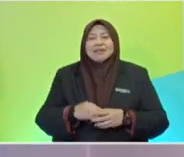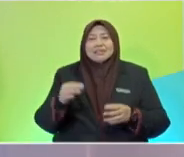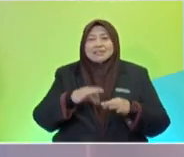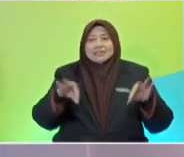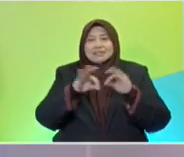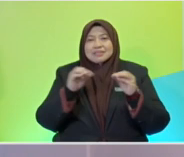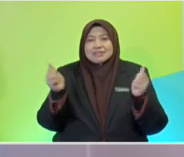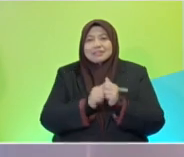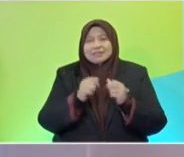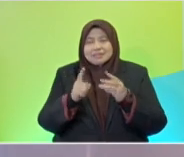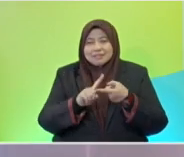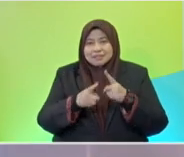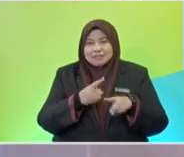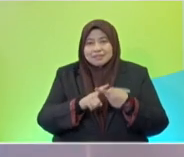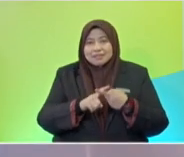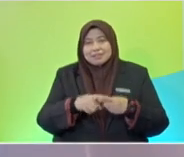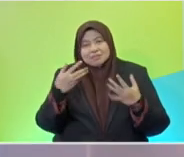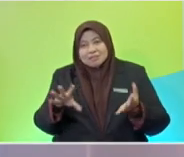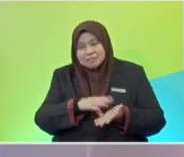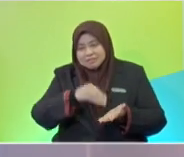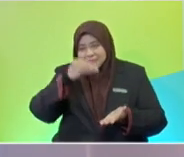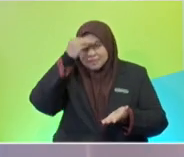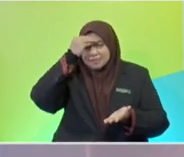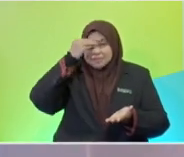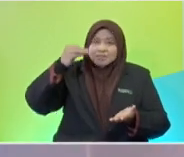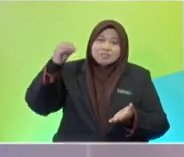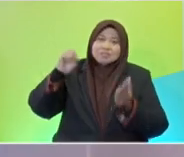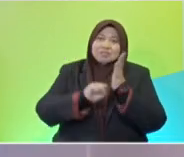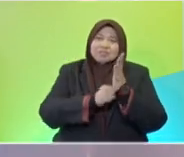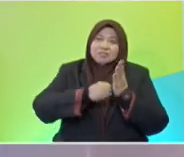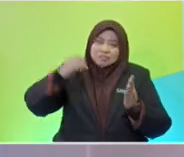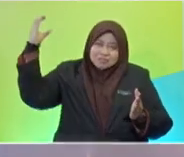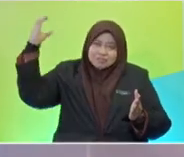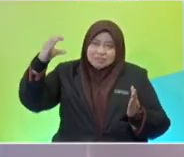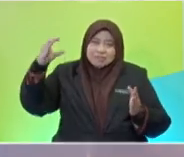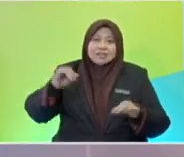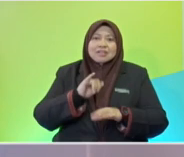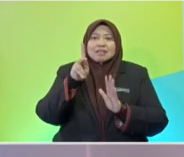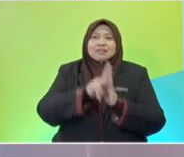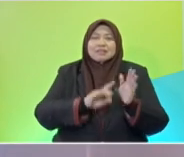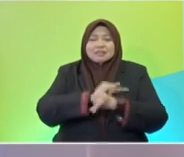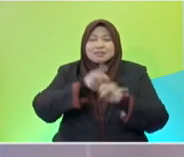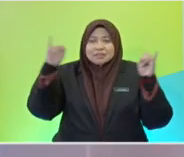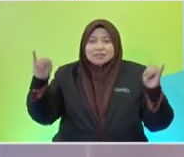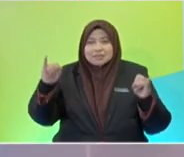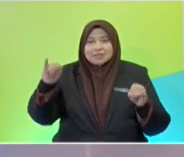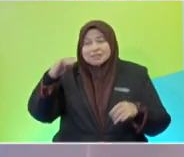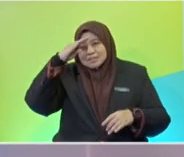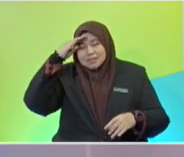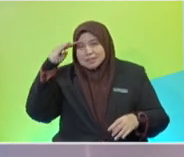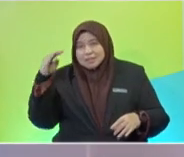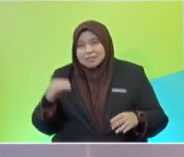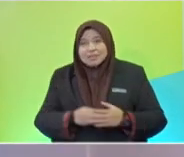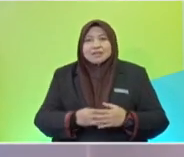okay. Sean, we have learned before the sources of light and also the clarity of shadow. And also we have played with